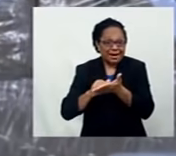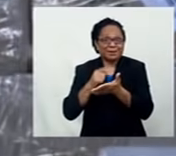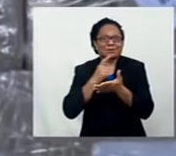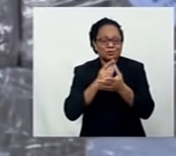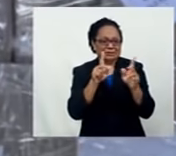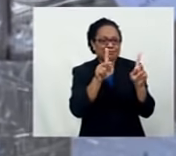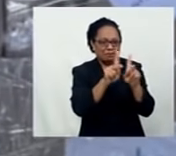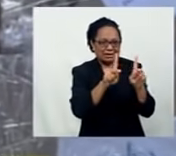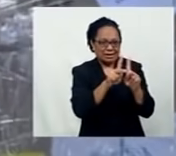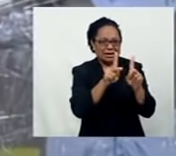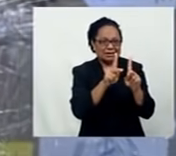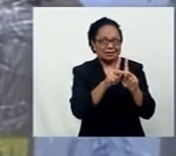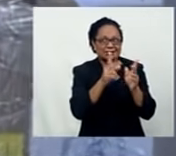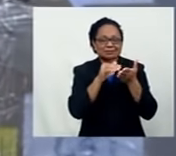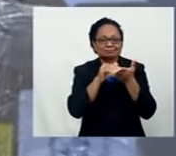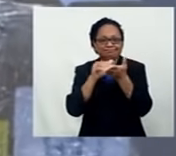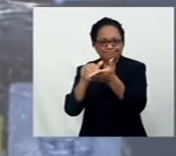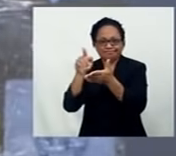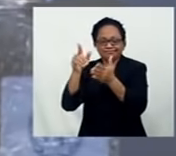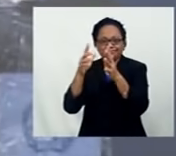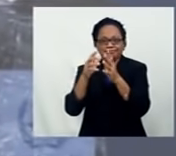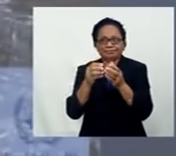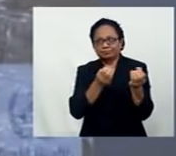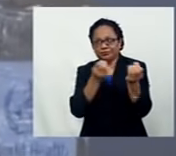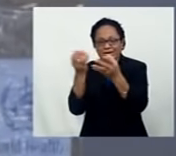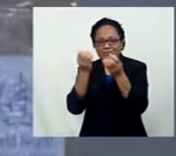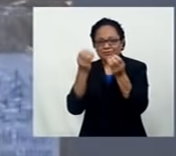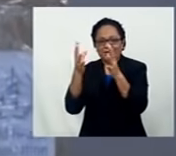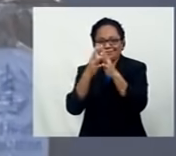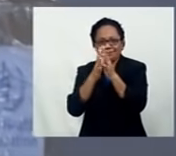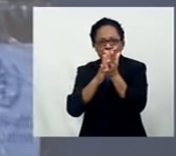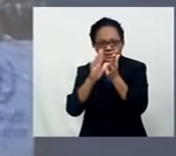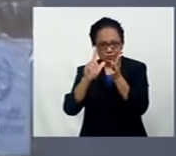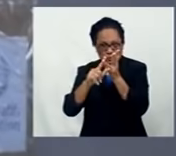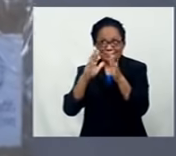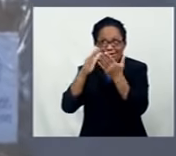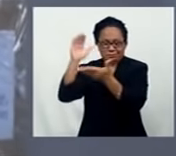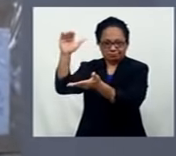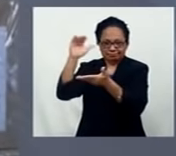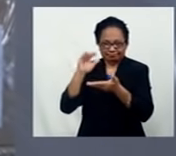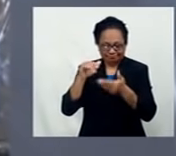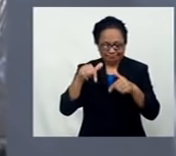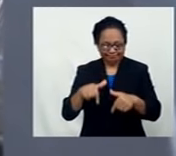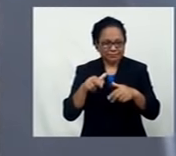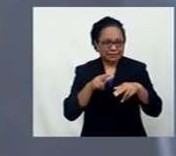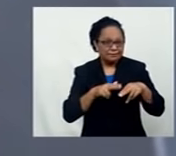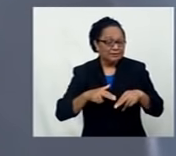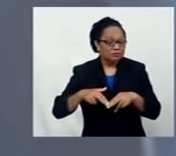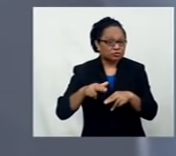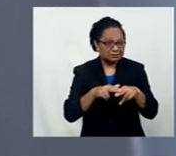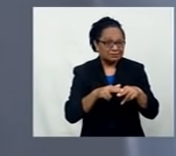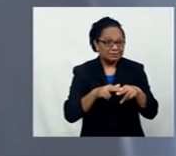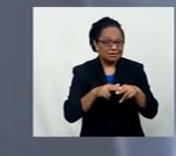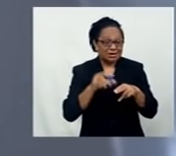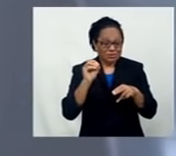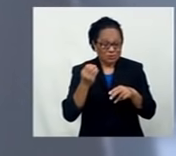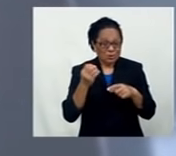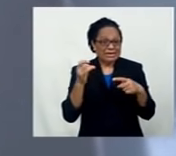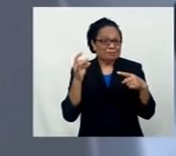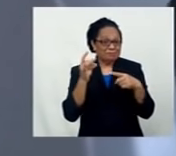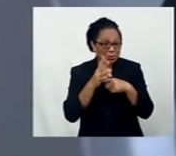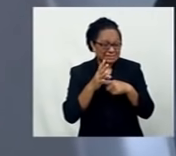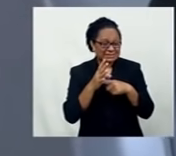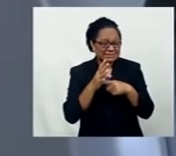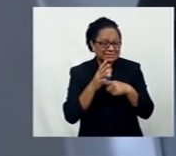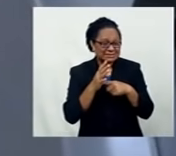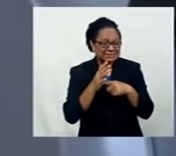support the work in Fiji so far. It's important that we not only respond,